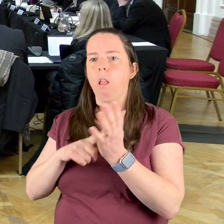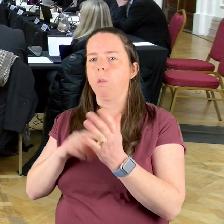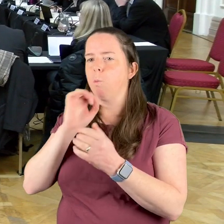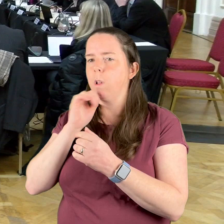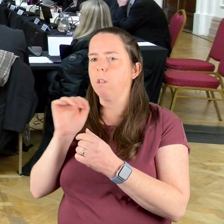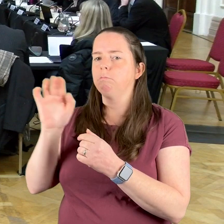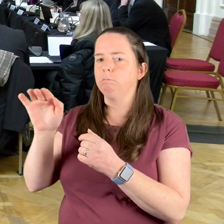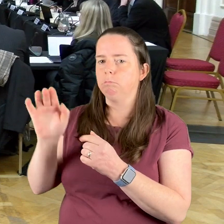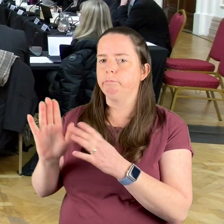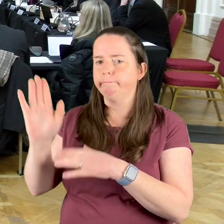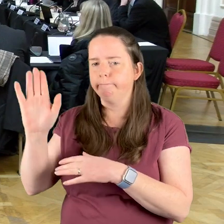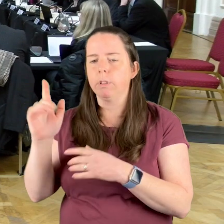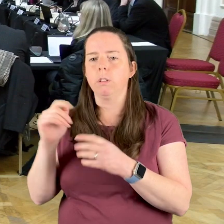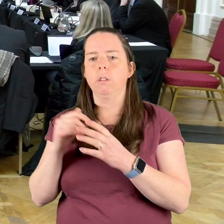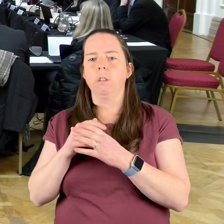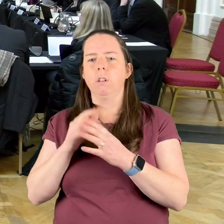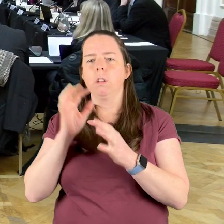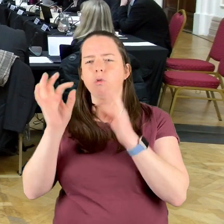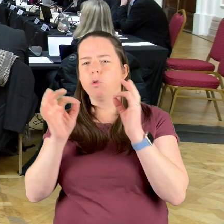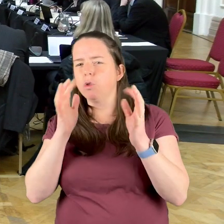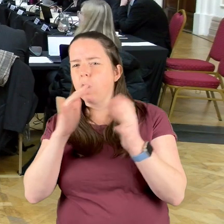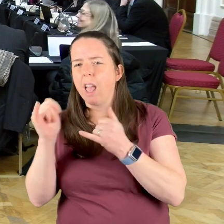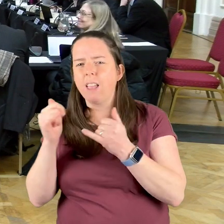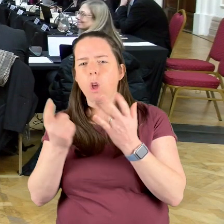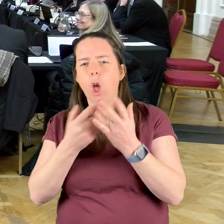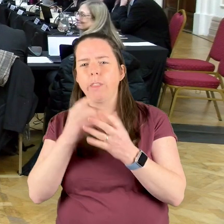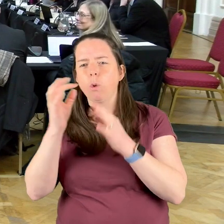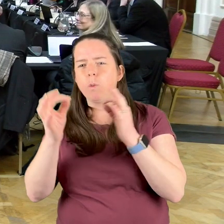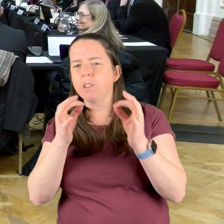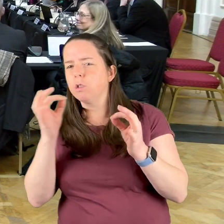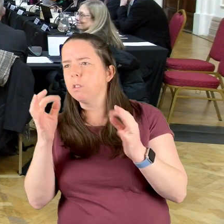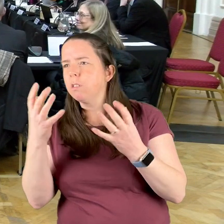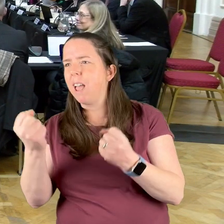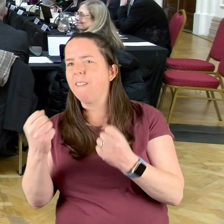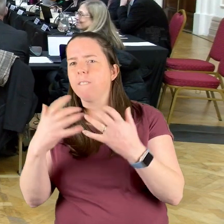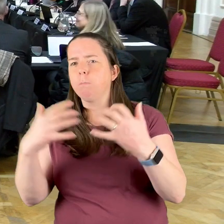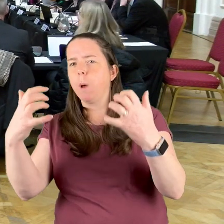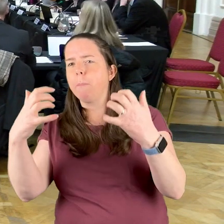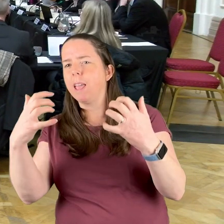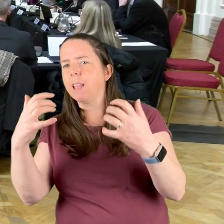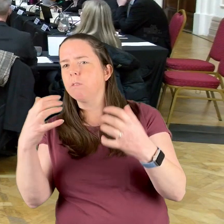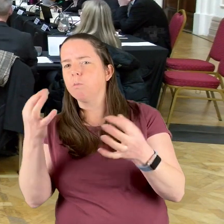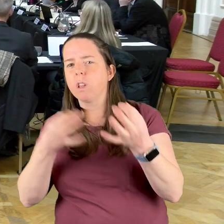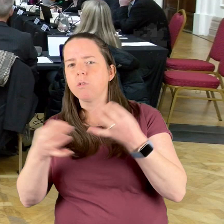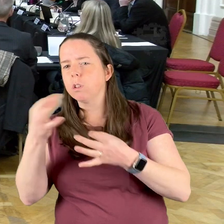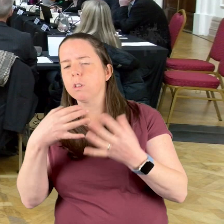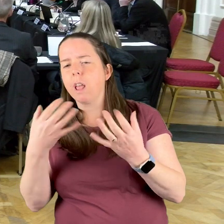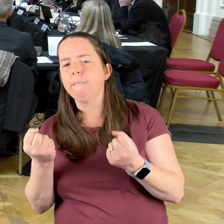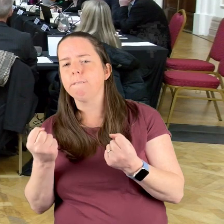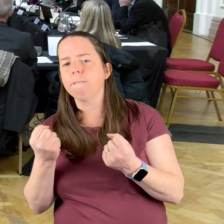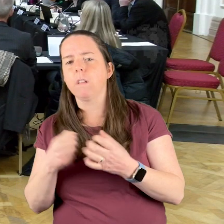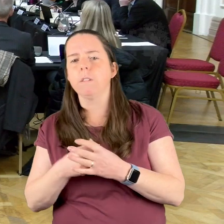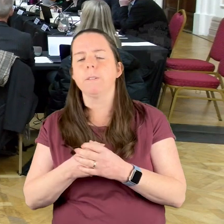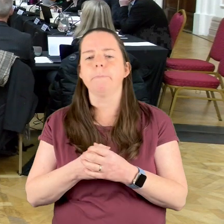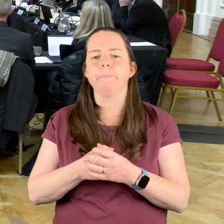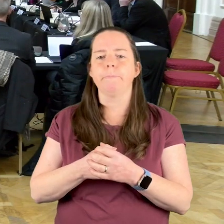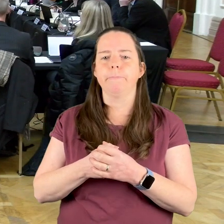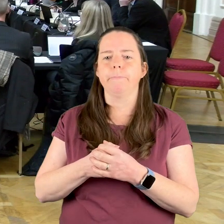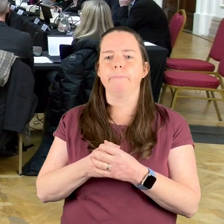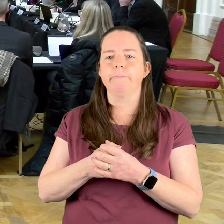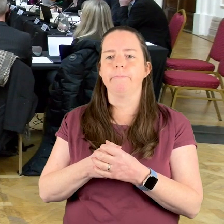I'll then come to you. When do you flag that you want to come in? Can I check whether there is any other questions from member of the public?